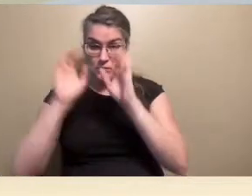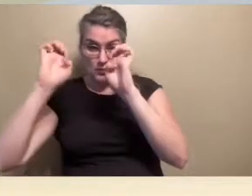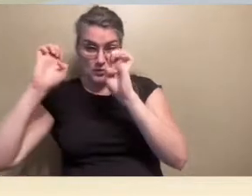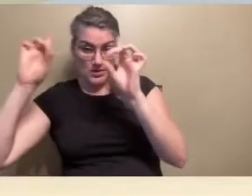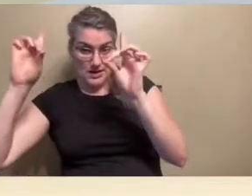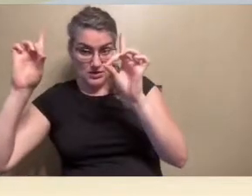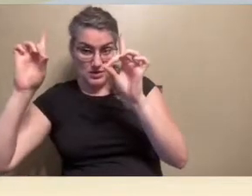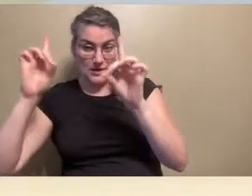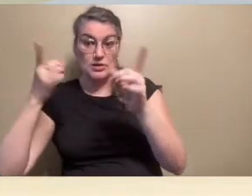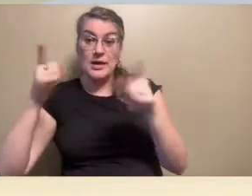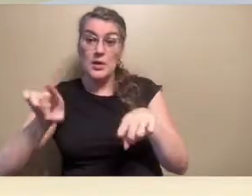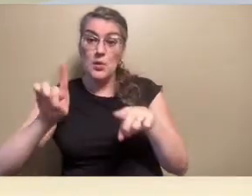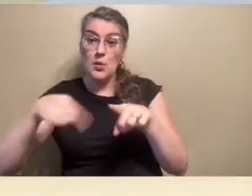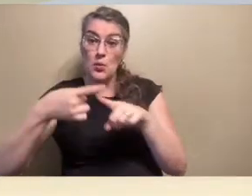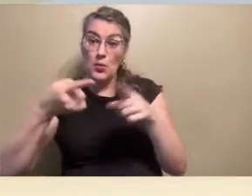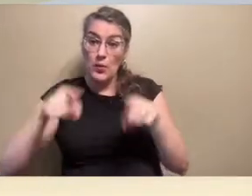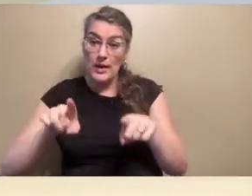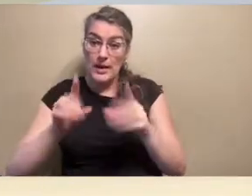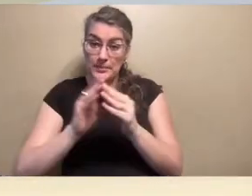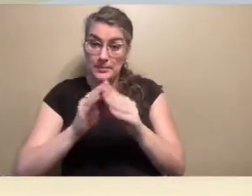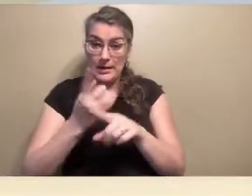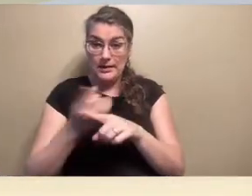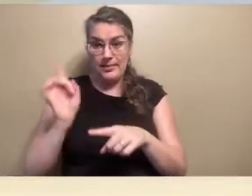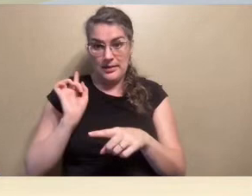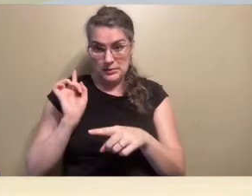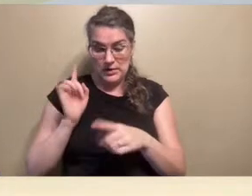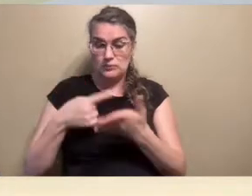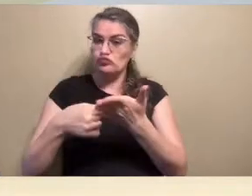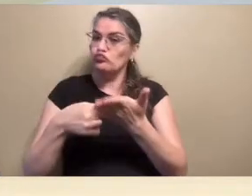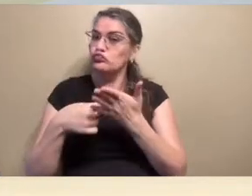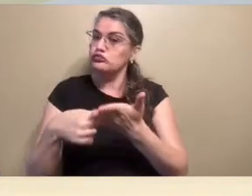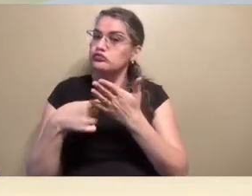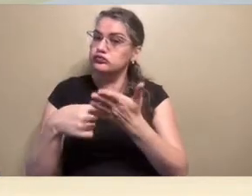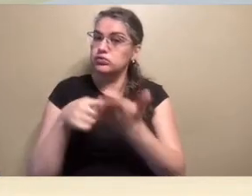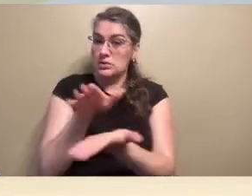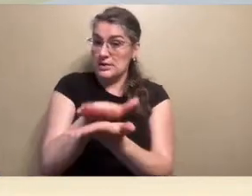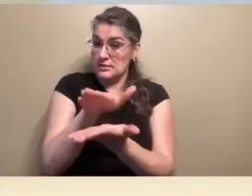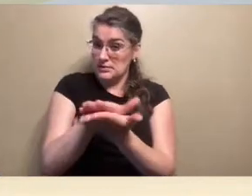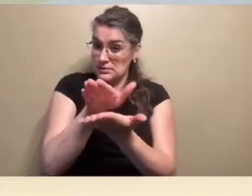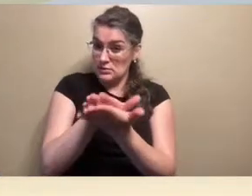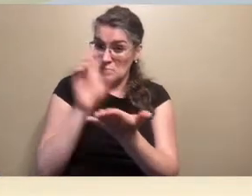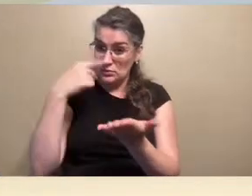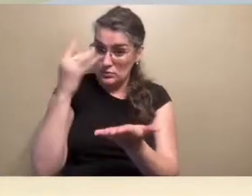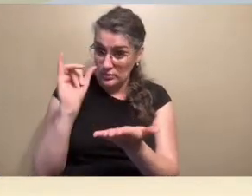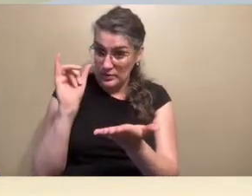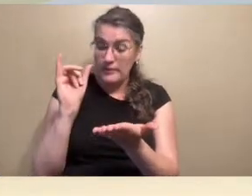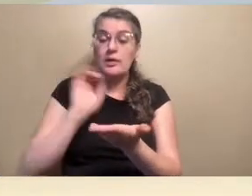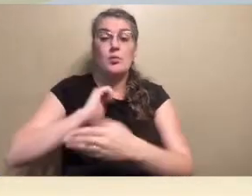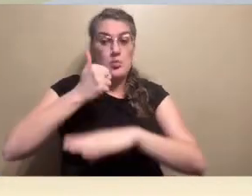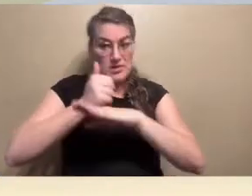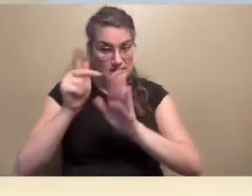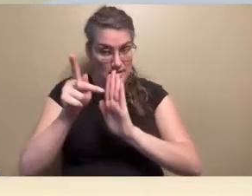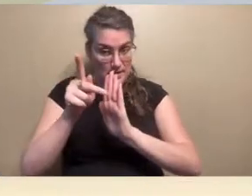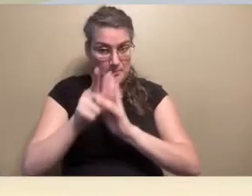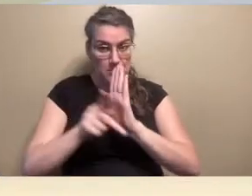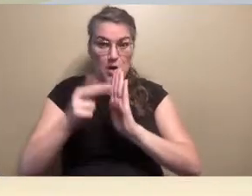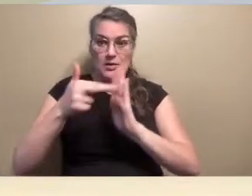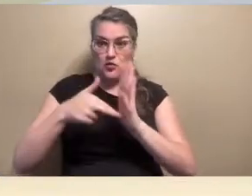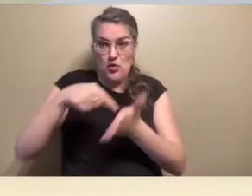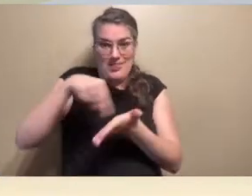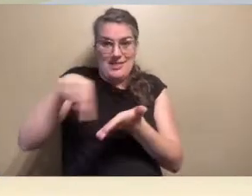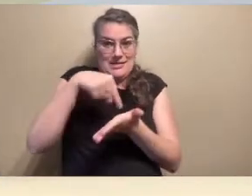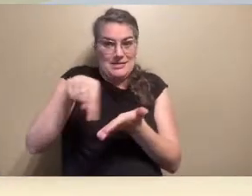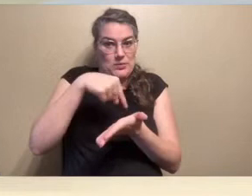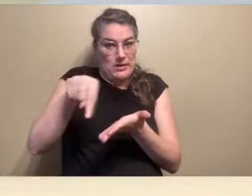last week to discuss the upcoming school year. And we will be issuing public health guidance later this week